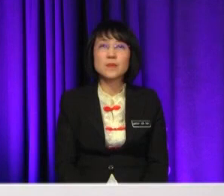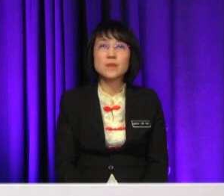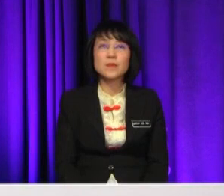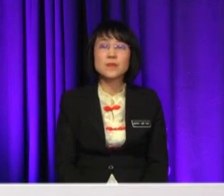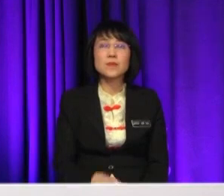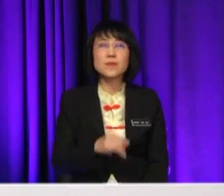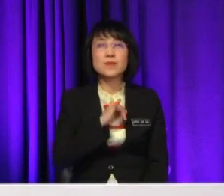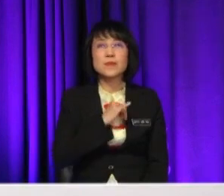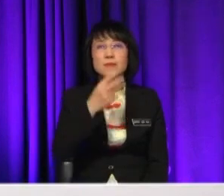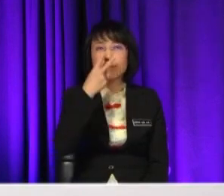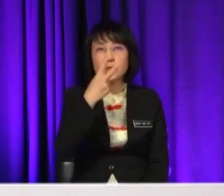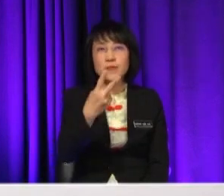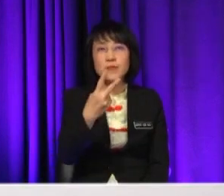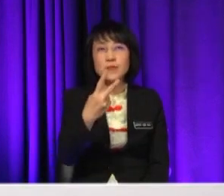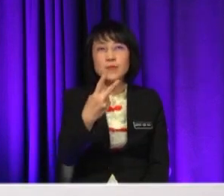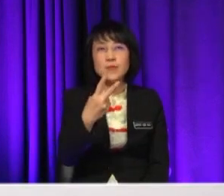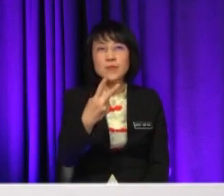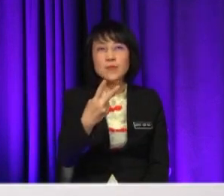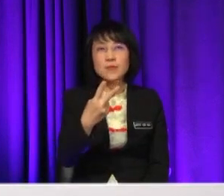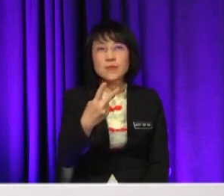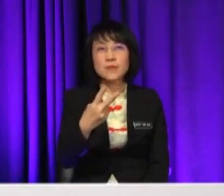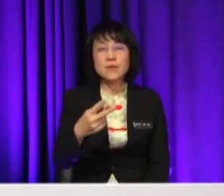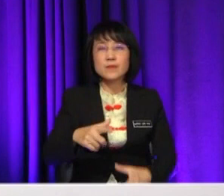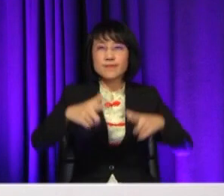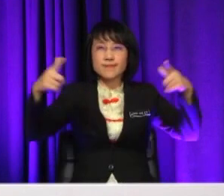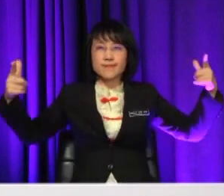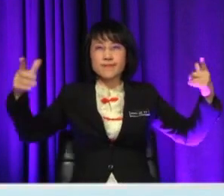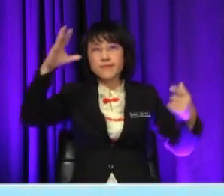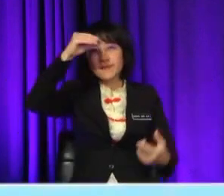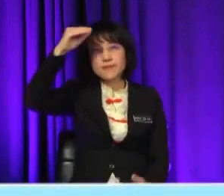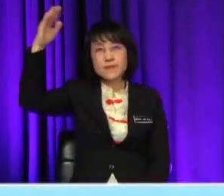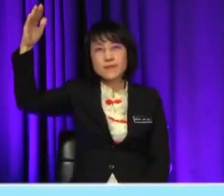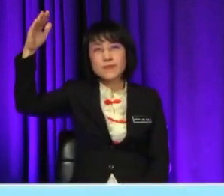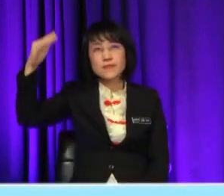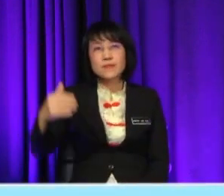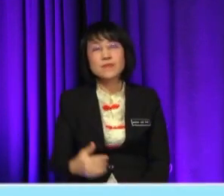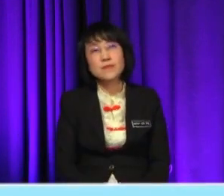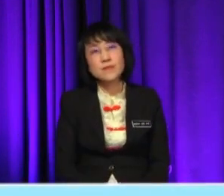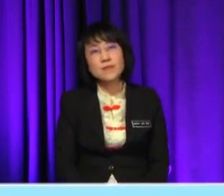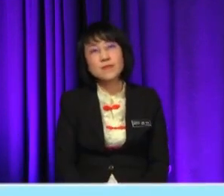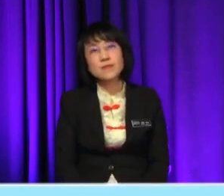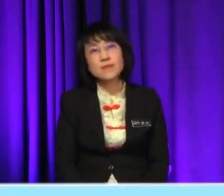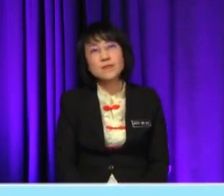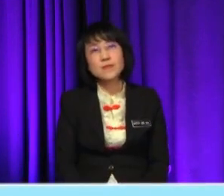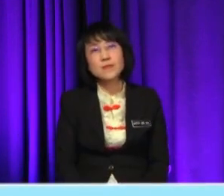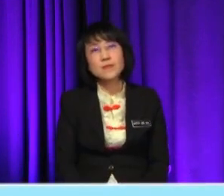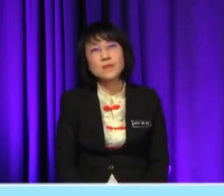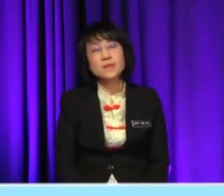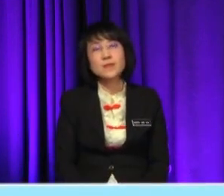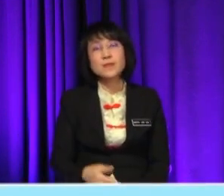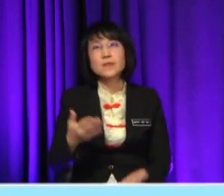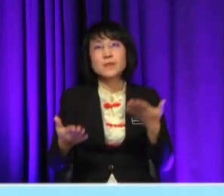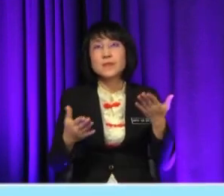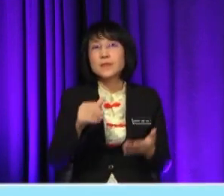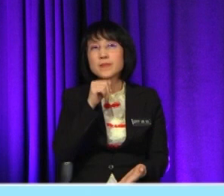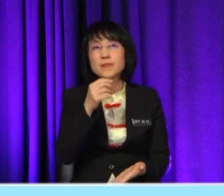Personally, I see a large man, maybe not particularly evil in intention, but